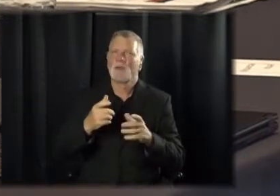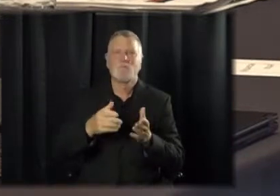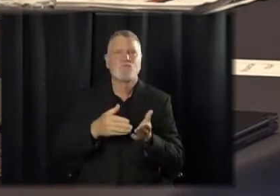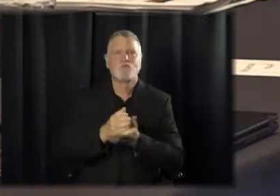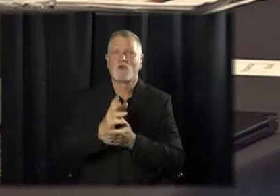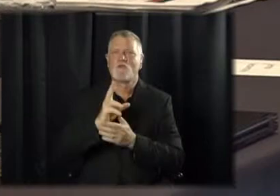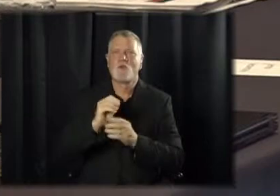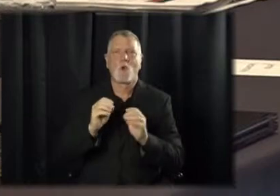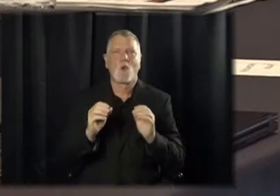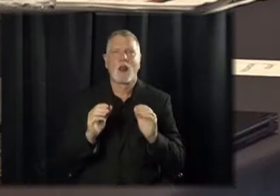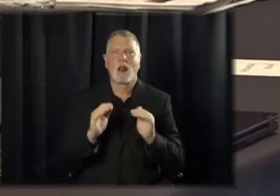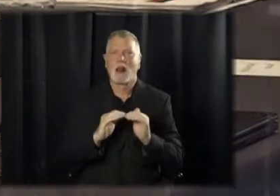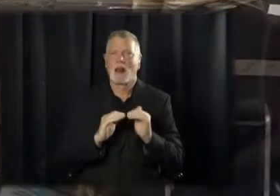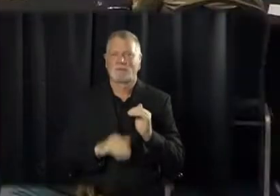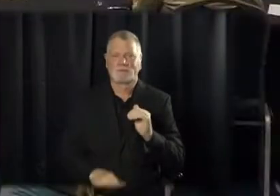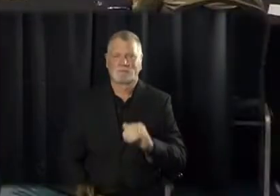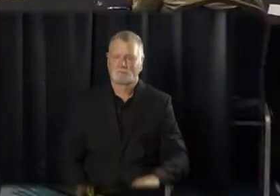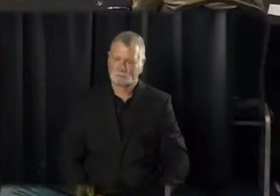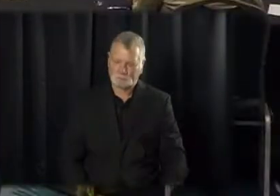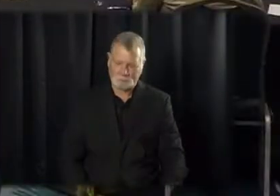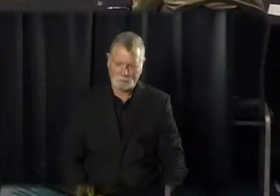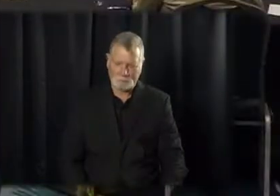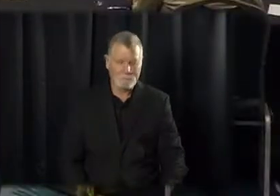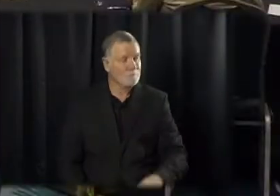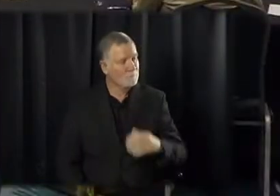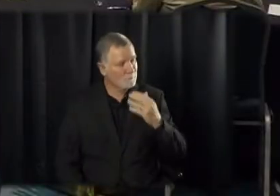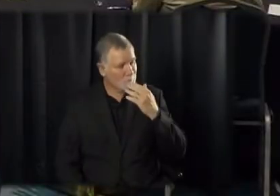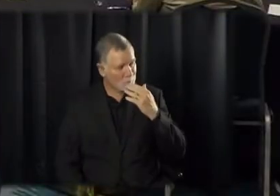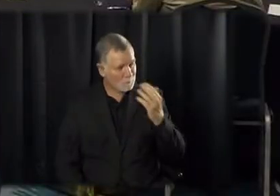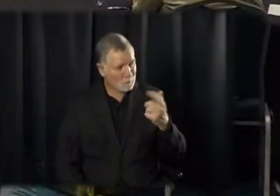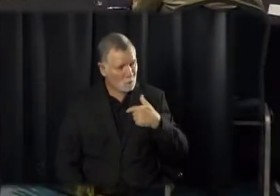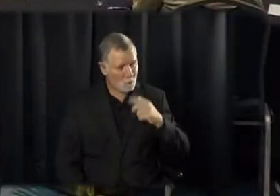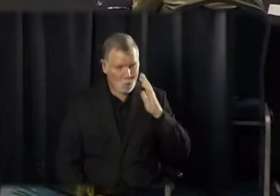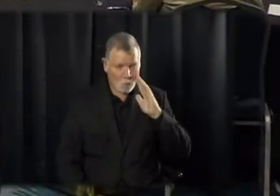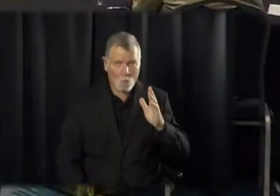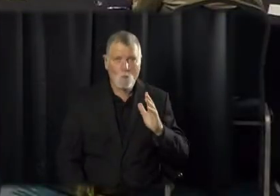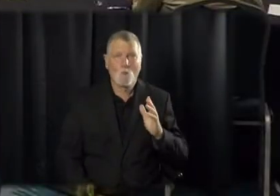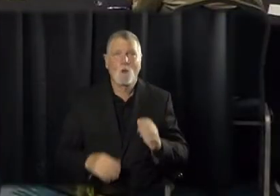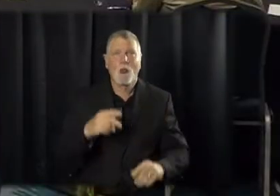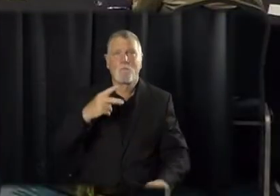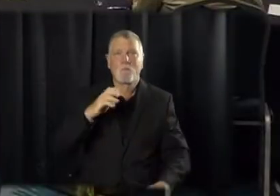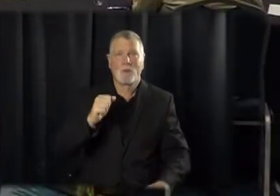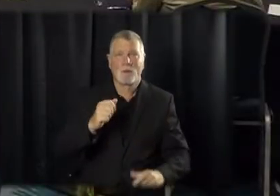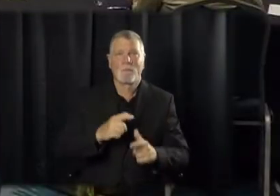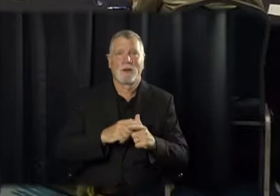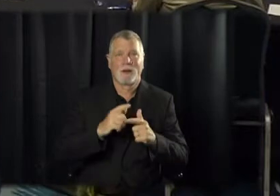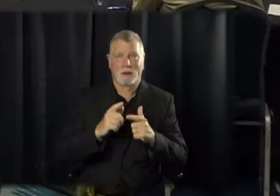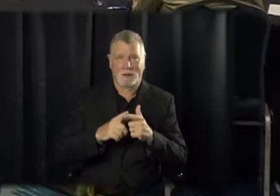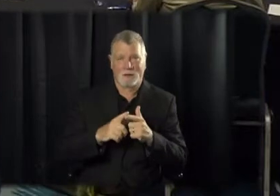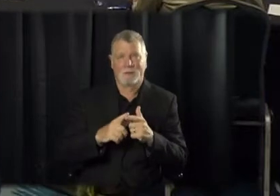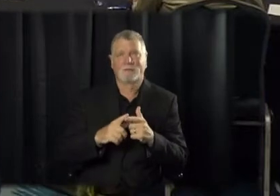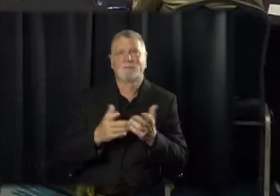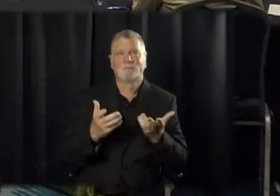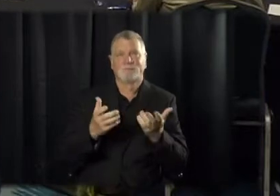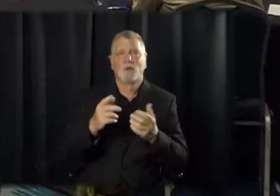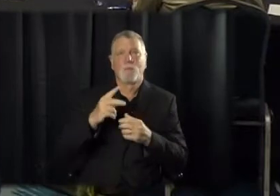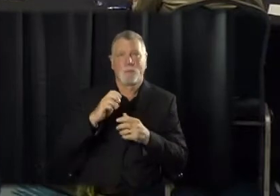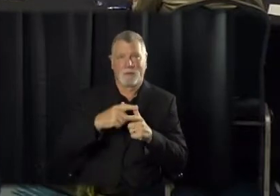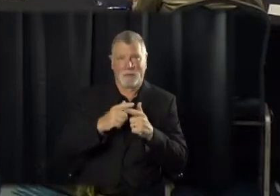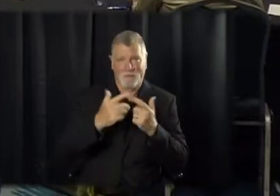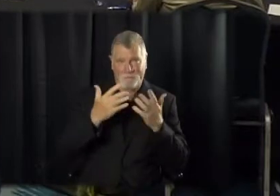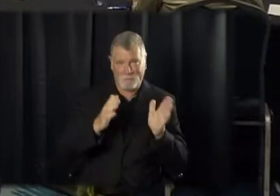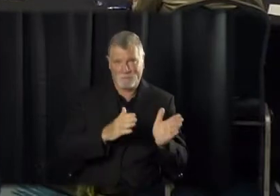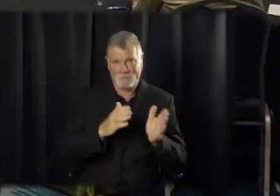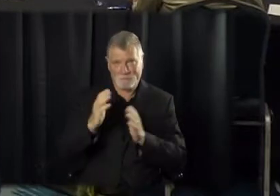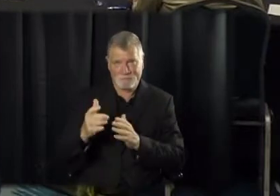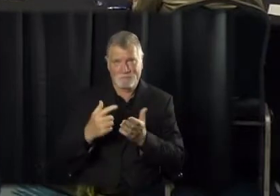less. Thank you, Maria. As I've mentioned, we'll do the Prepa presentation, then we'll do comments and questions about